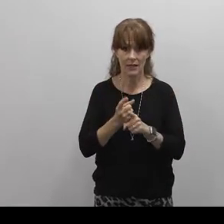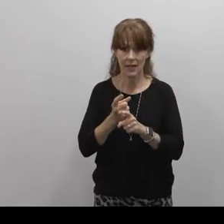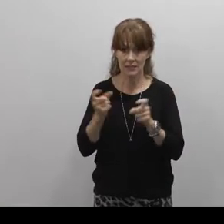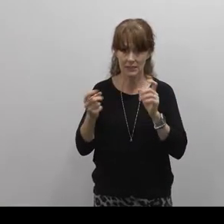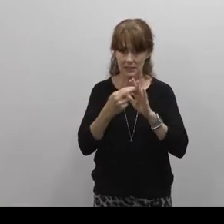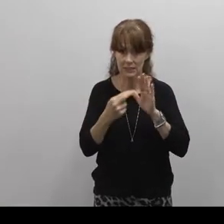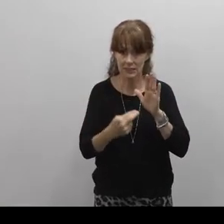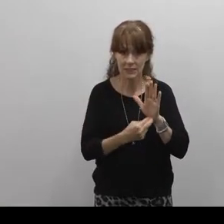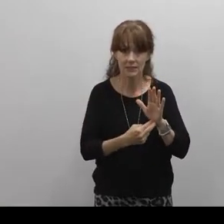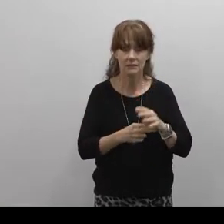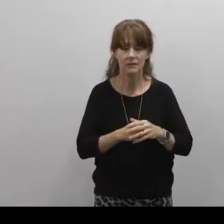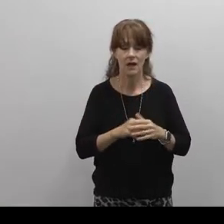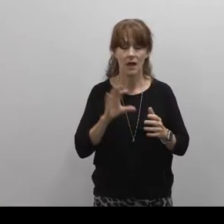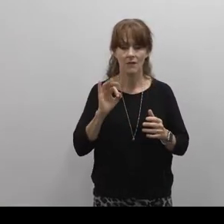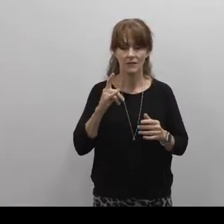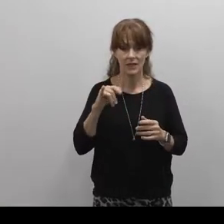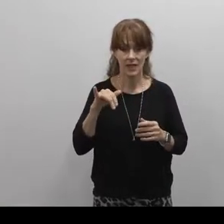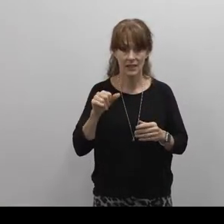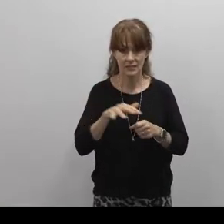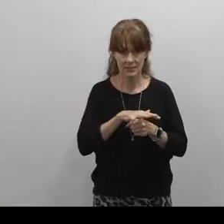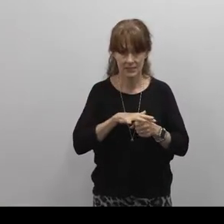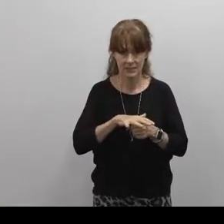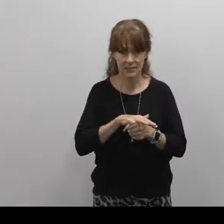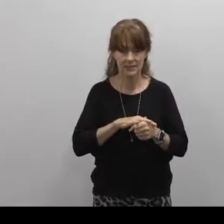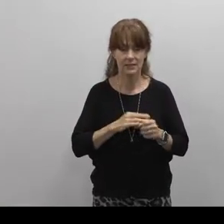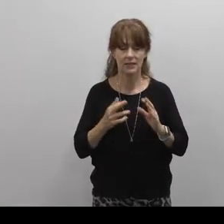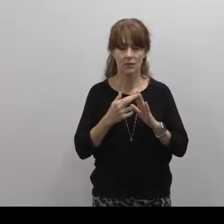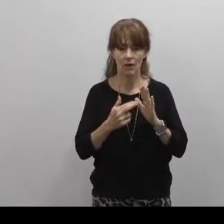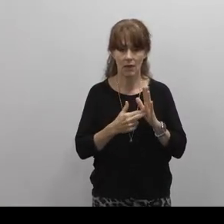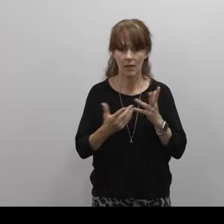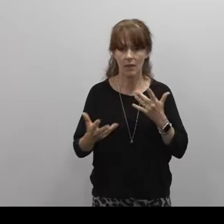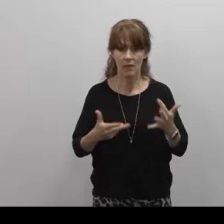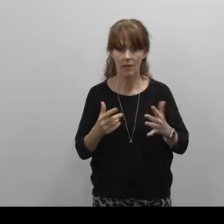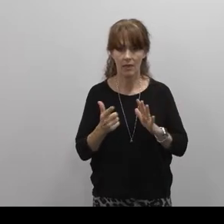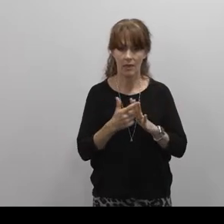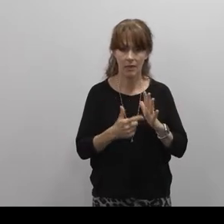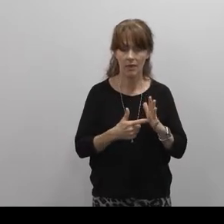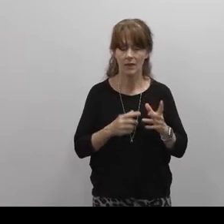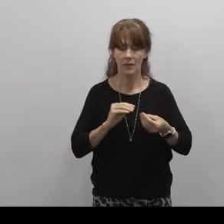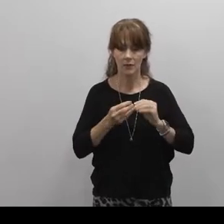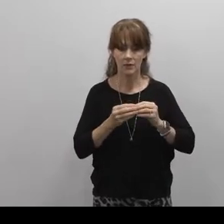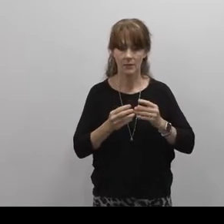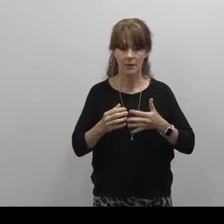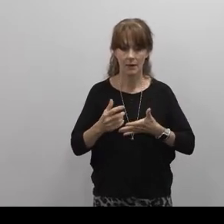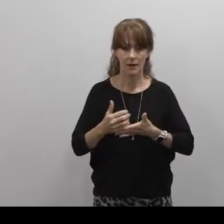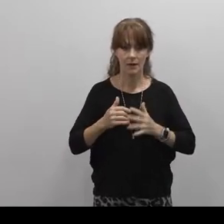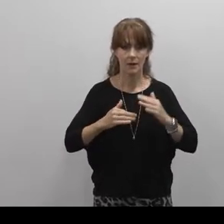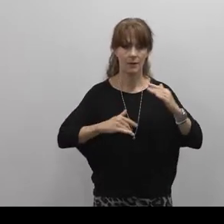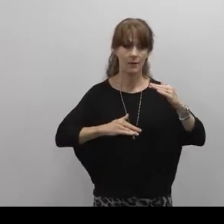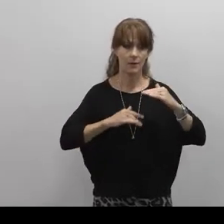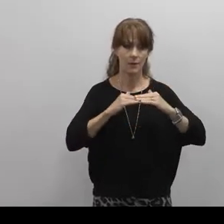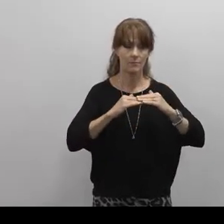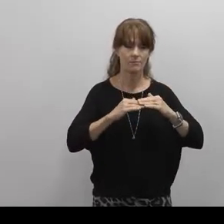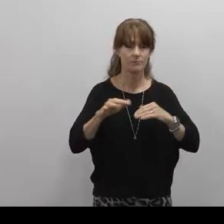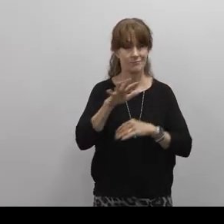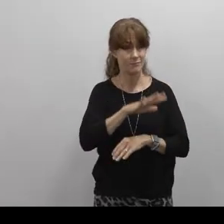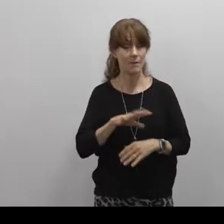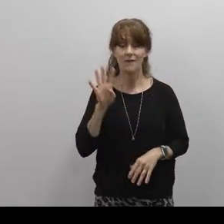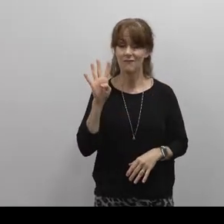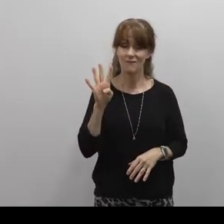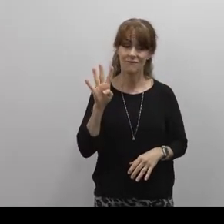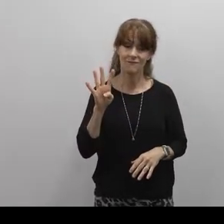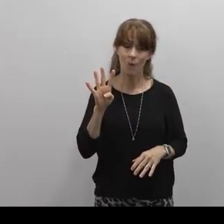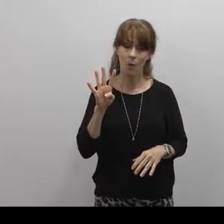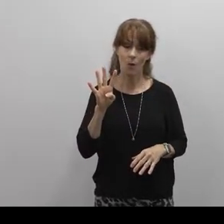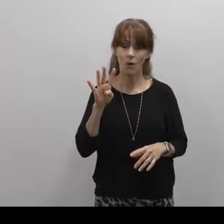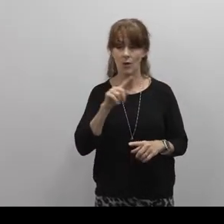with on the facility side of the house as well. Those numbers are just gonna continue to tick up, perhaps get us closer to the 4 billion range, maybe even the